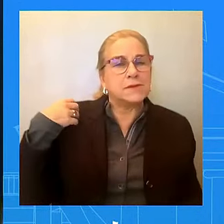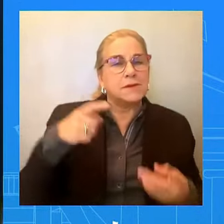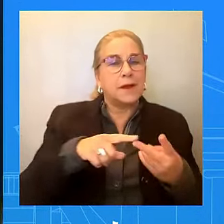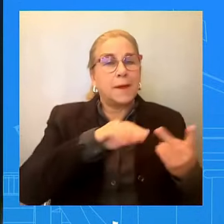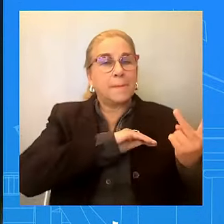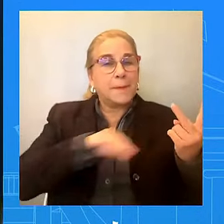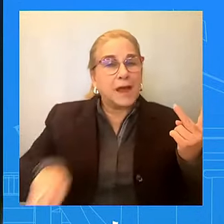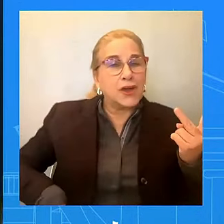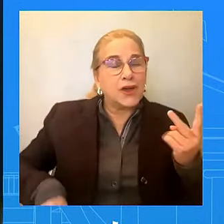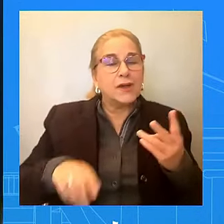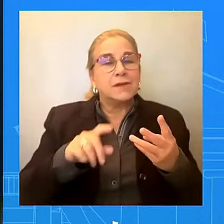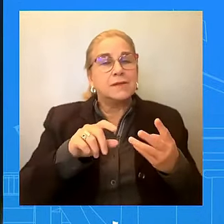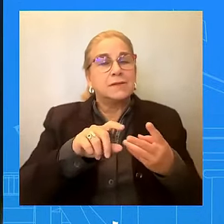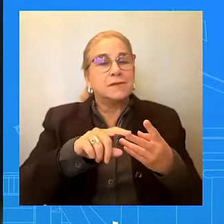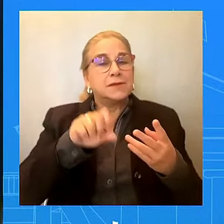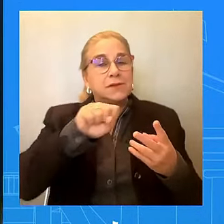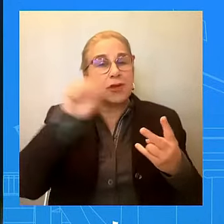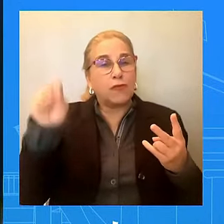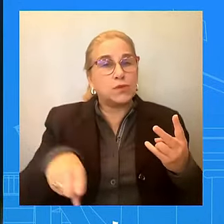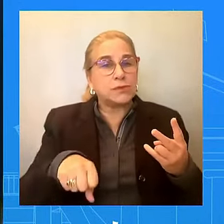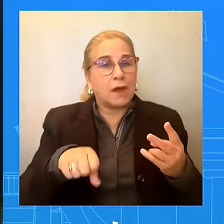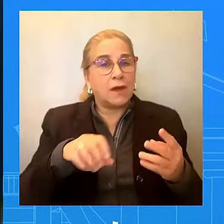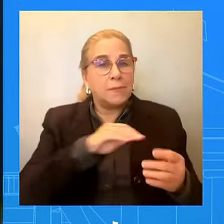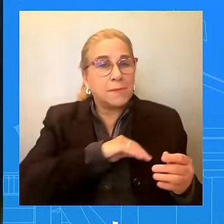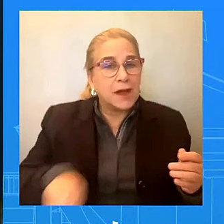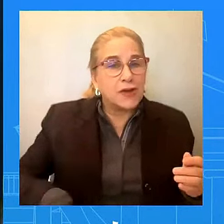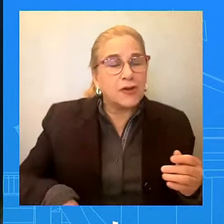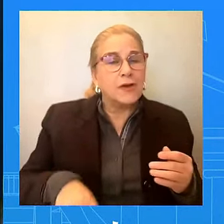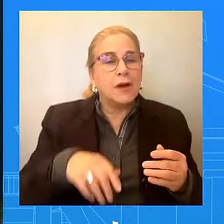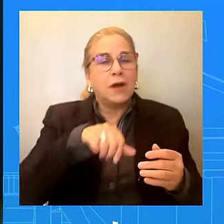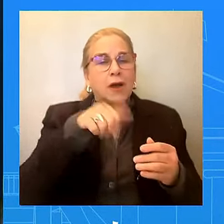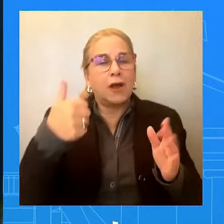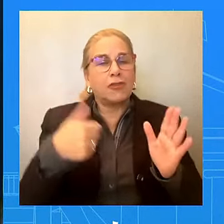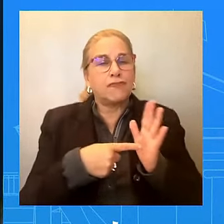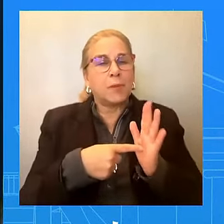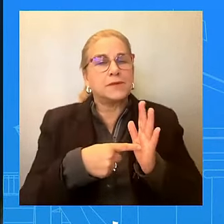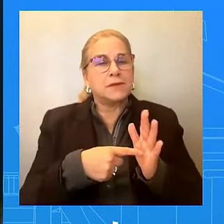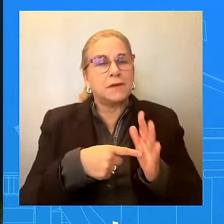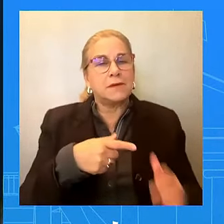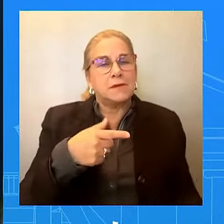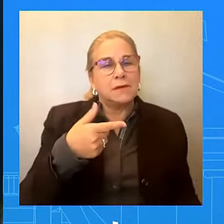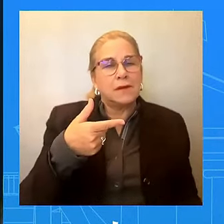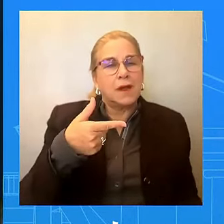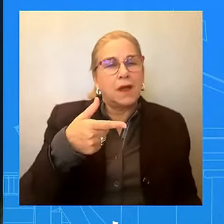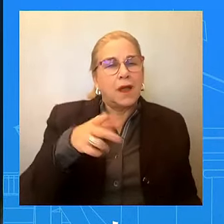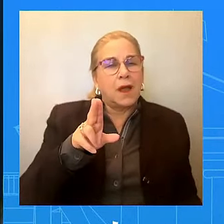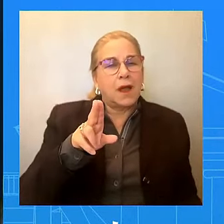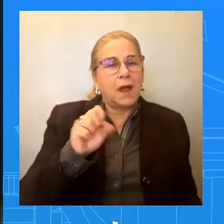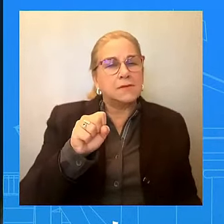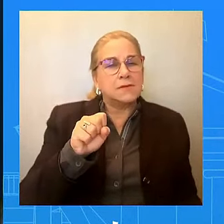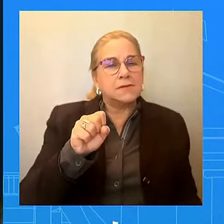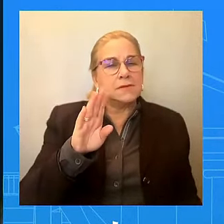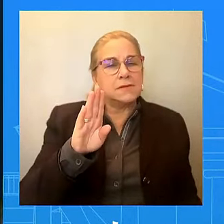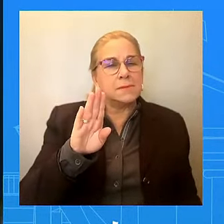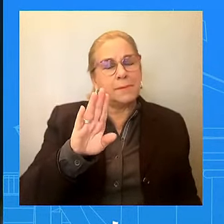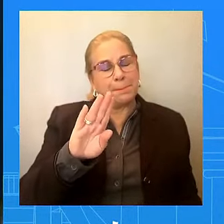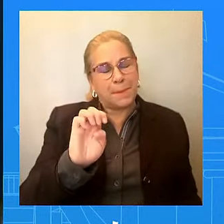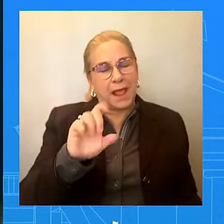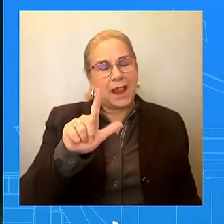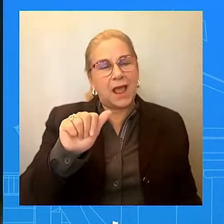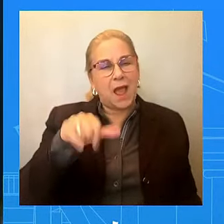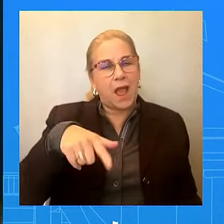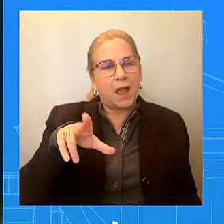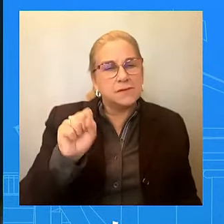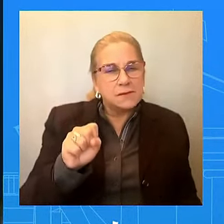Gus Bilarkis and Kathy Castor. This morning, President Biden also spoke to Governor DeSantis about the impacts of